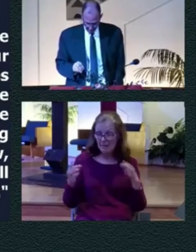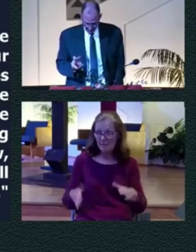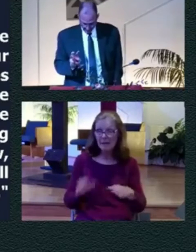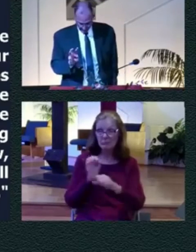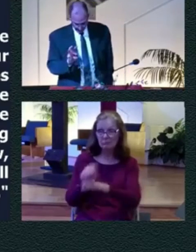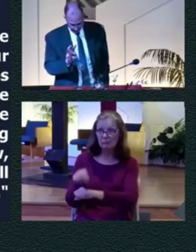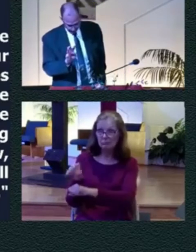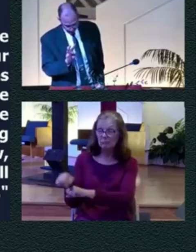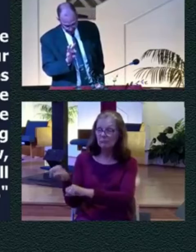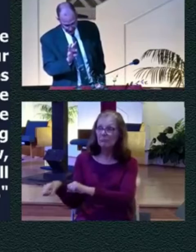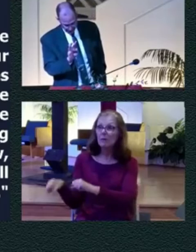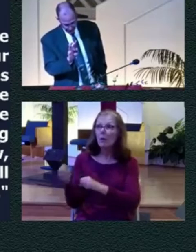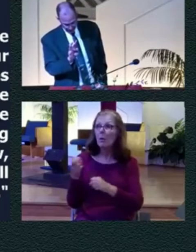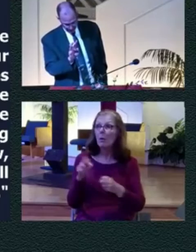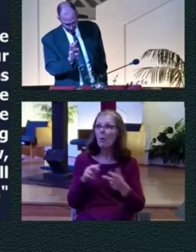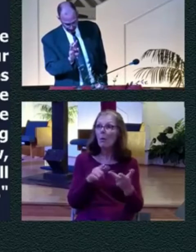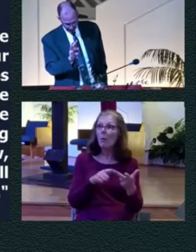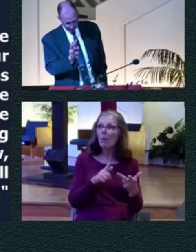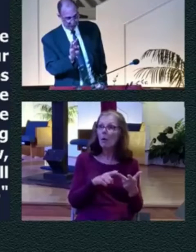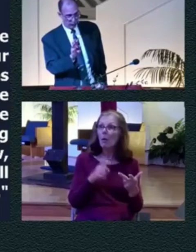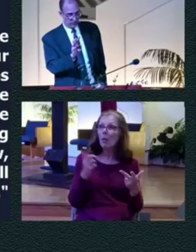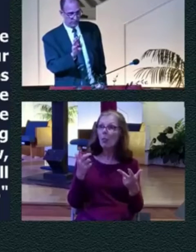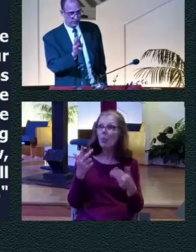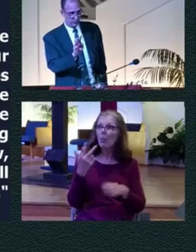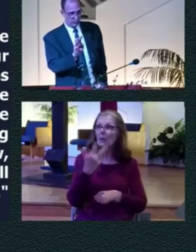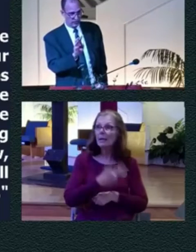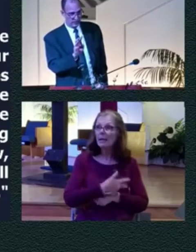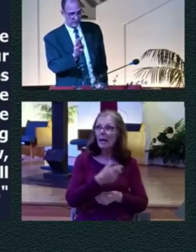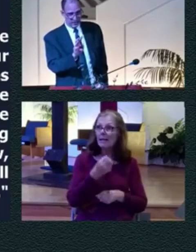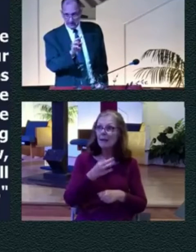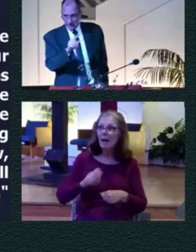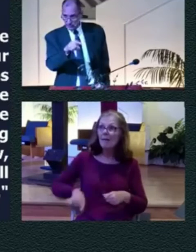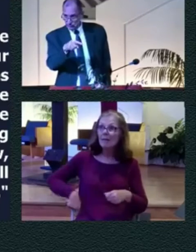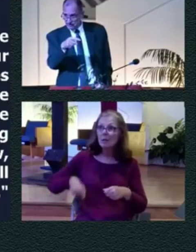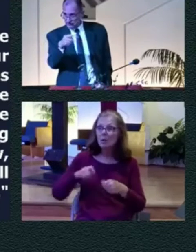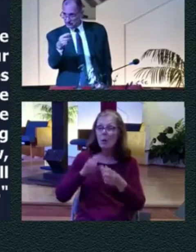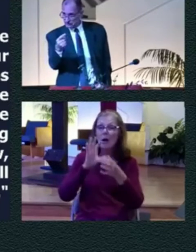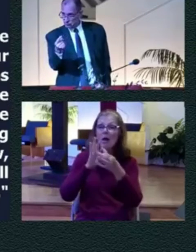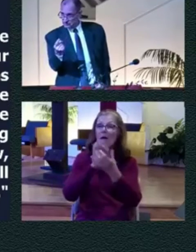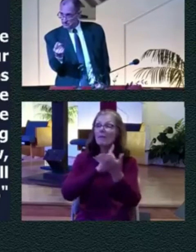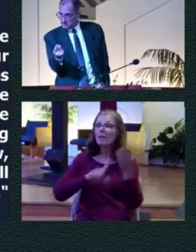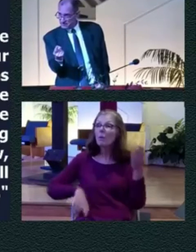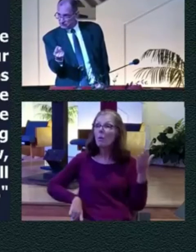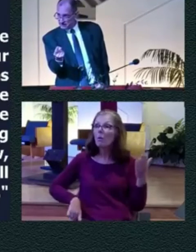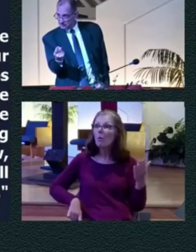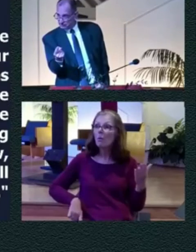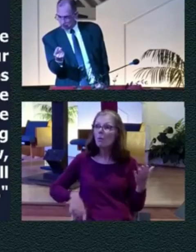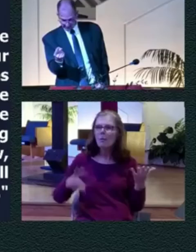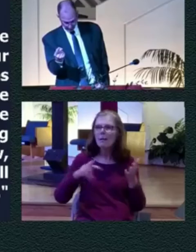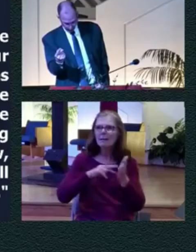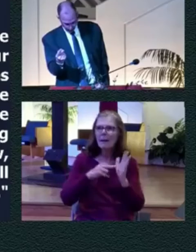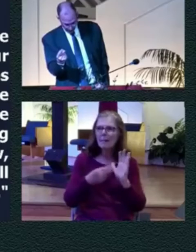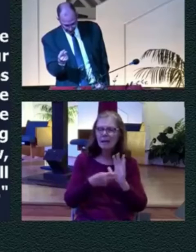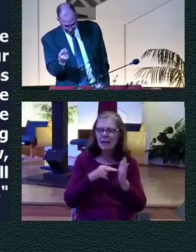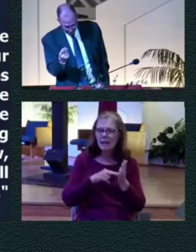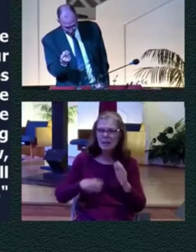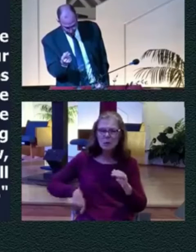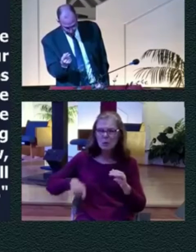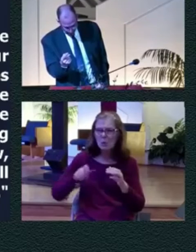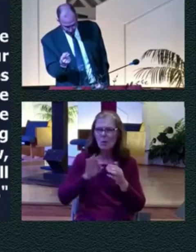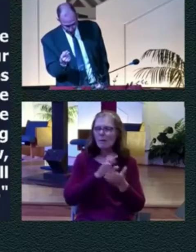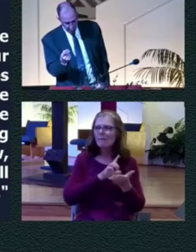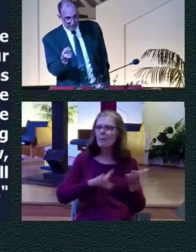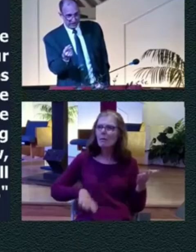or else 3 days of the sword of the Lord, and then he translates what he means by the sword of the Lord,